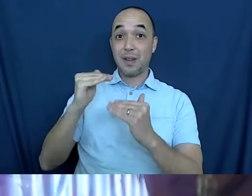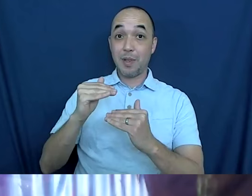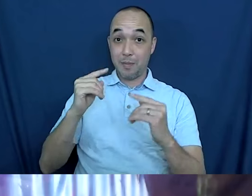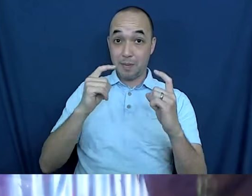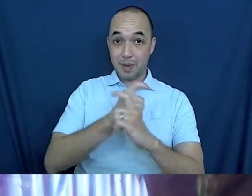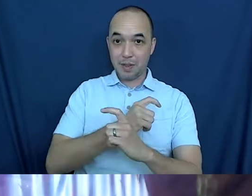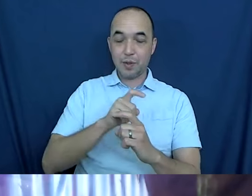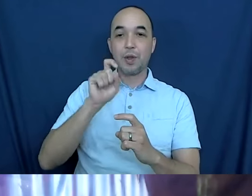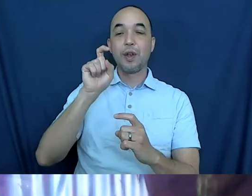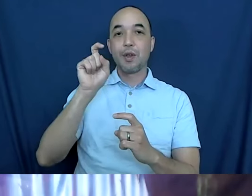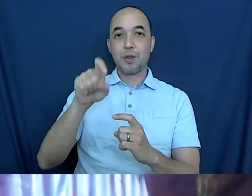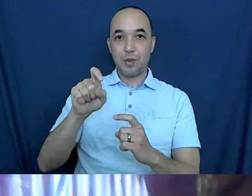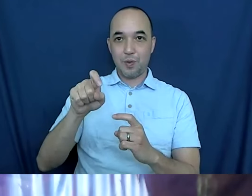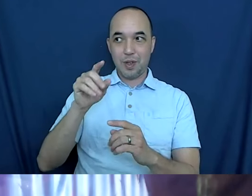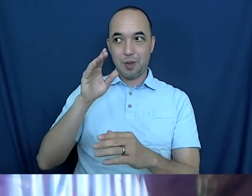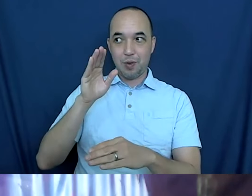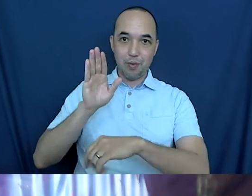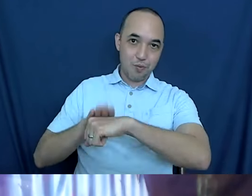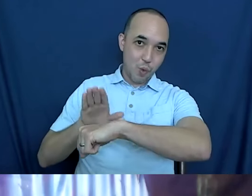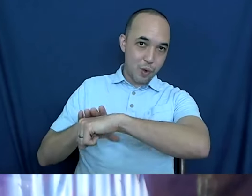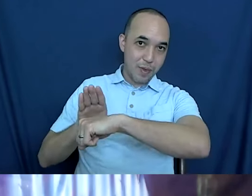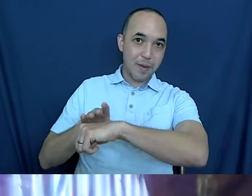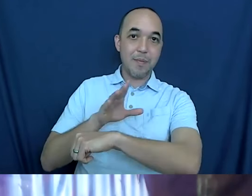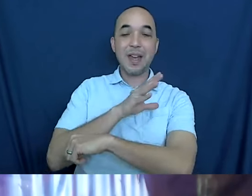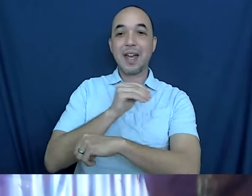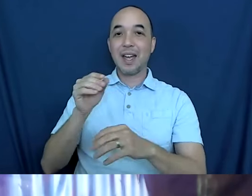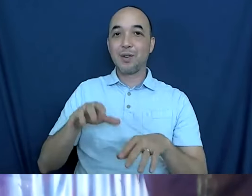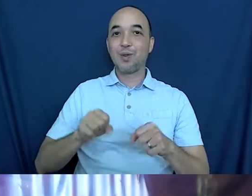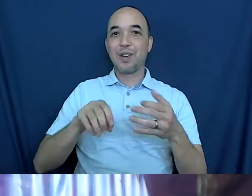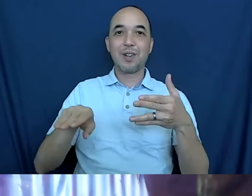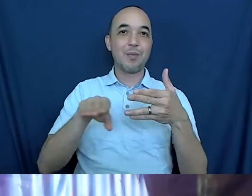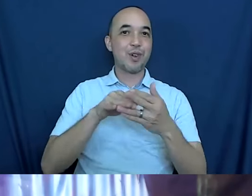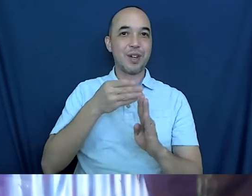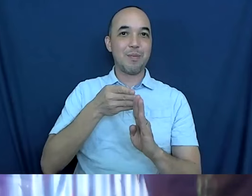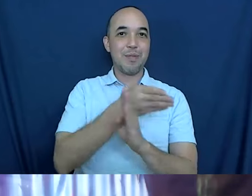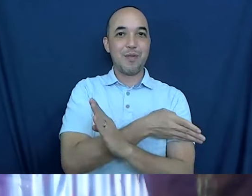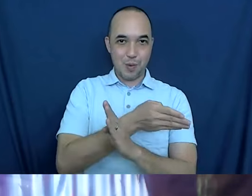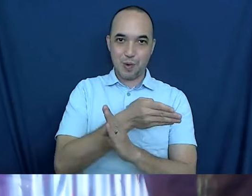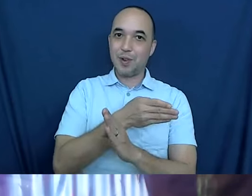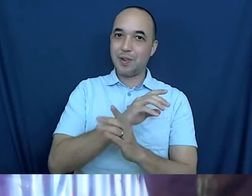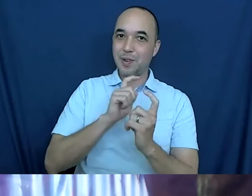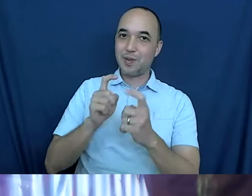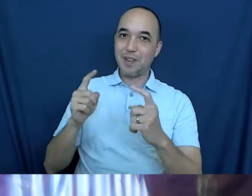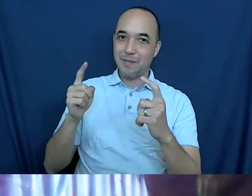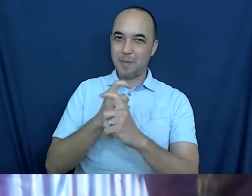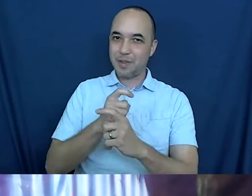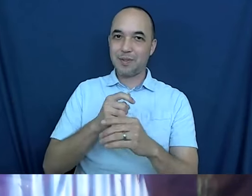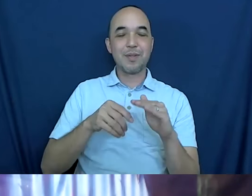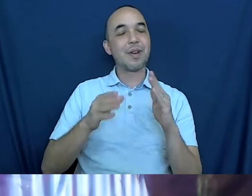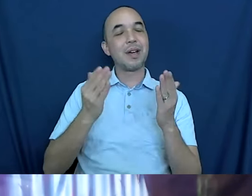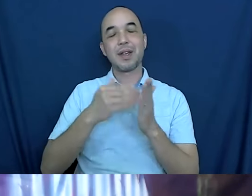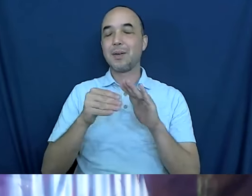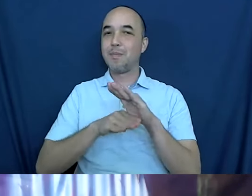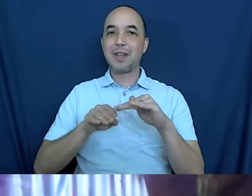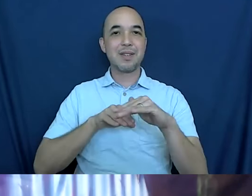need to give your players advanced warning and you need to take a break right beforehand. Those are just basic access issues.